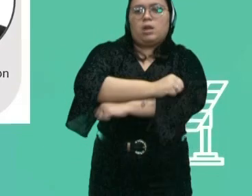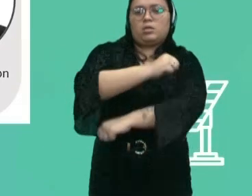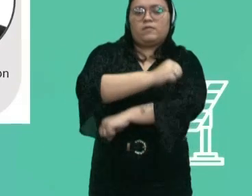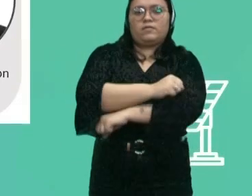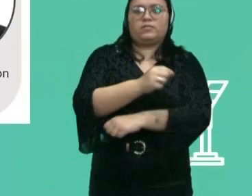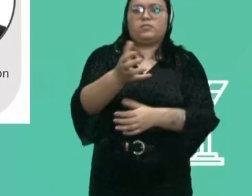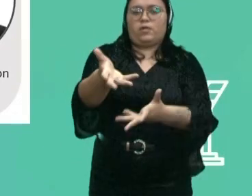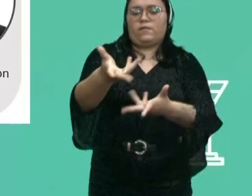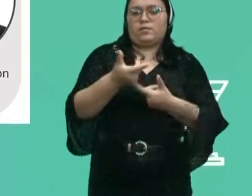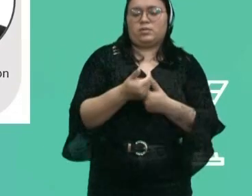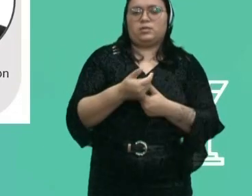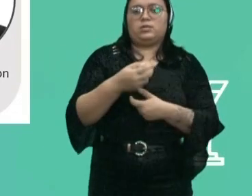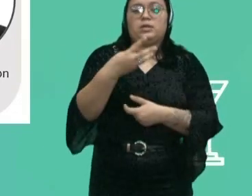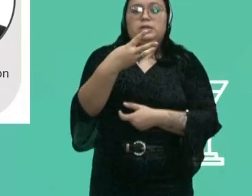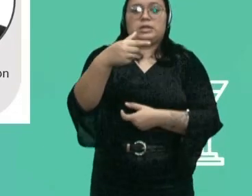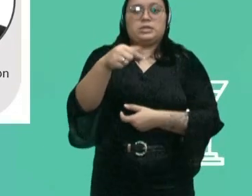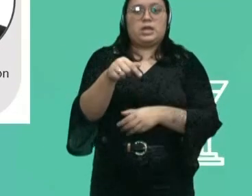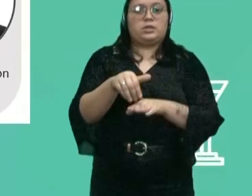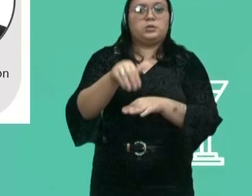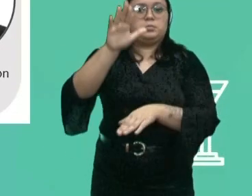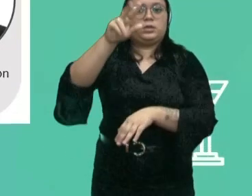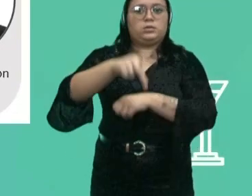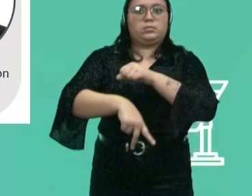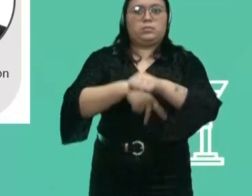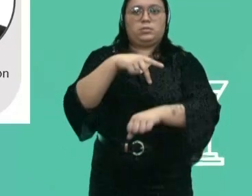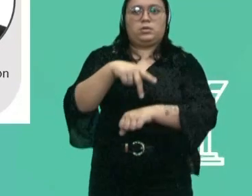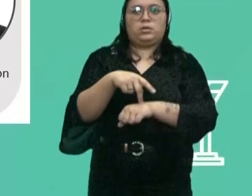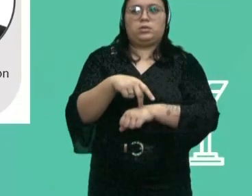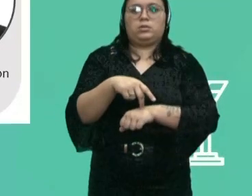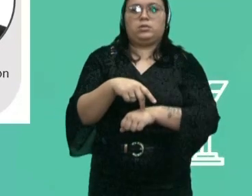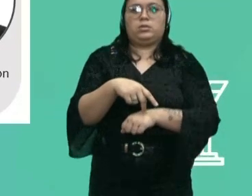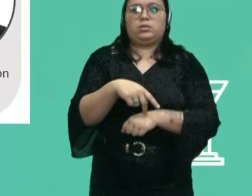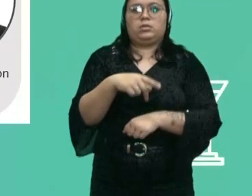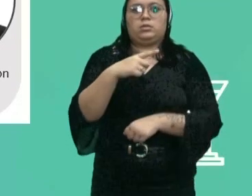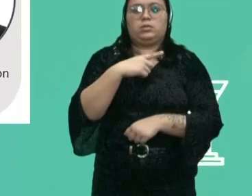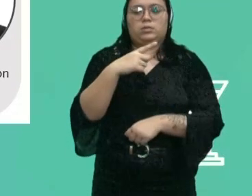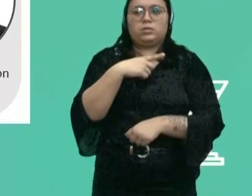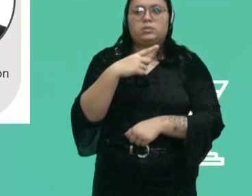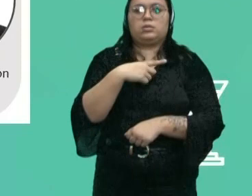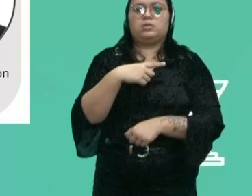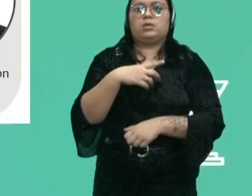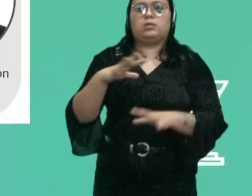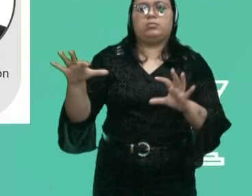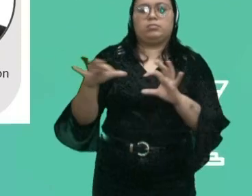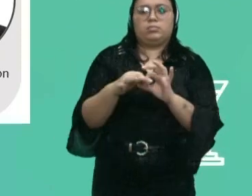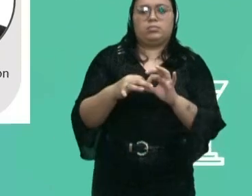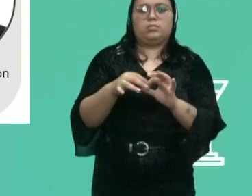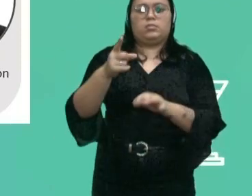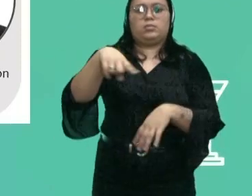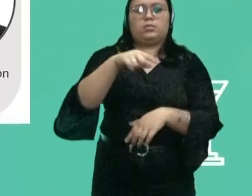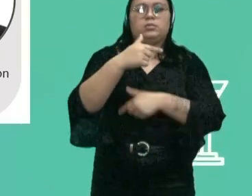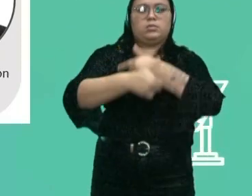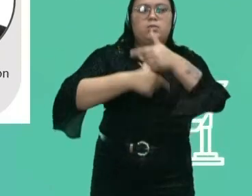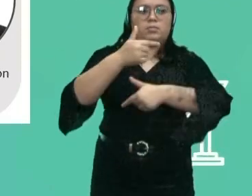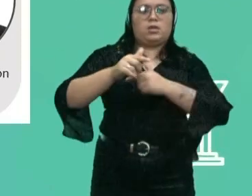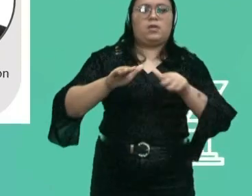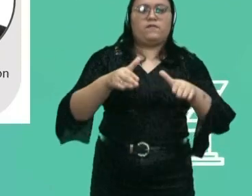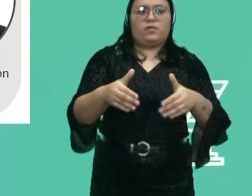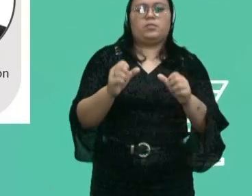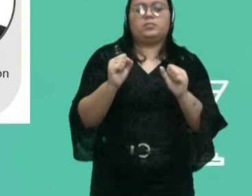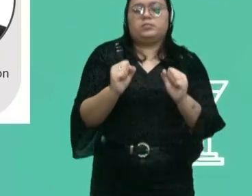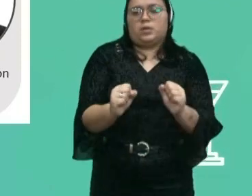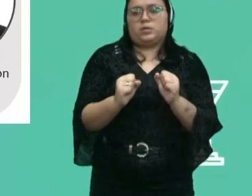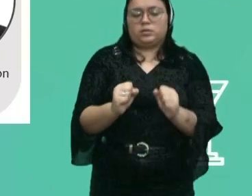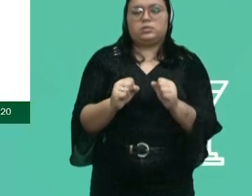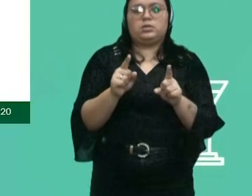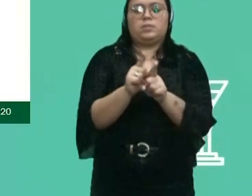countries. So feel free, again, an opportunity to network with your peers, really help to develop the next generation of leaders in